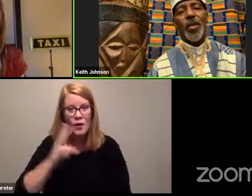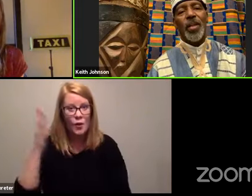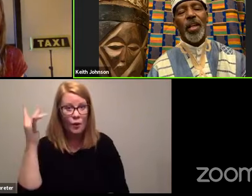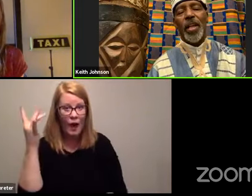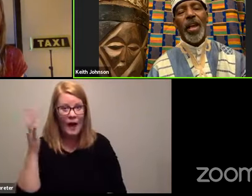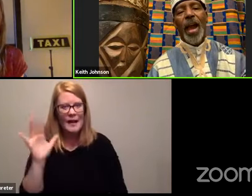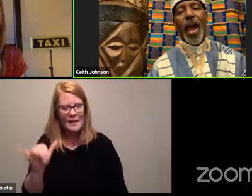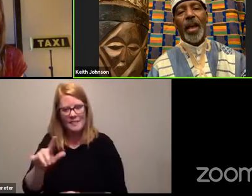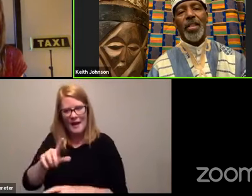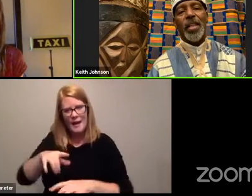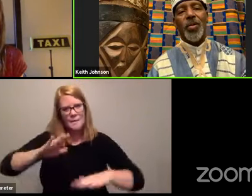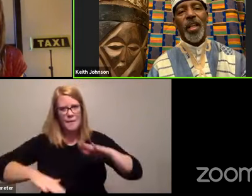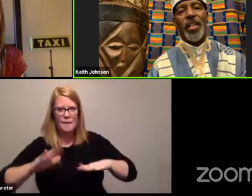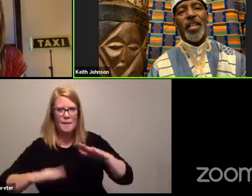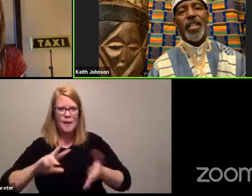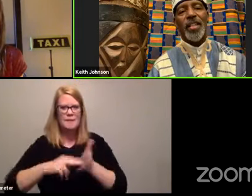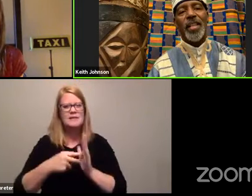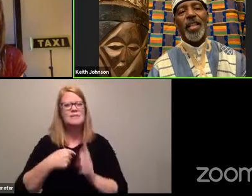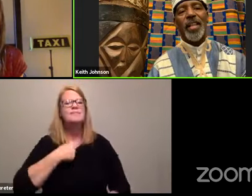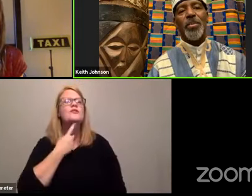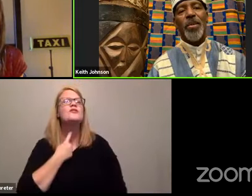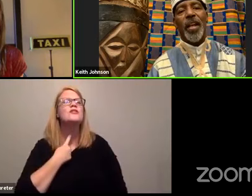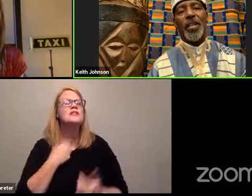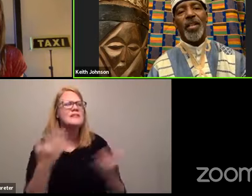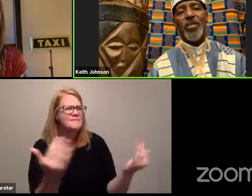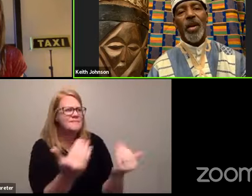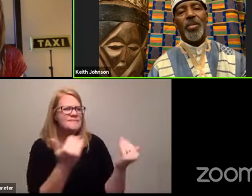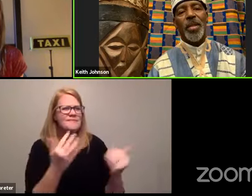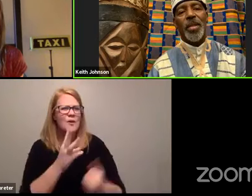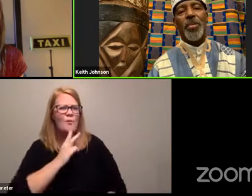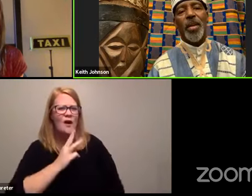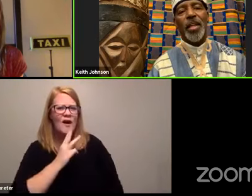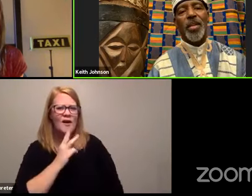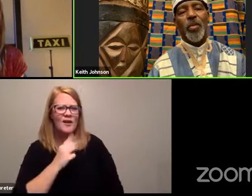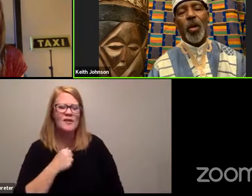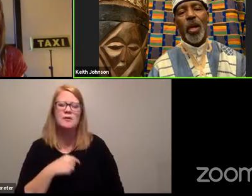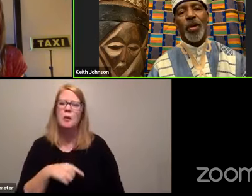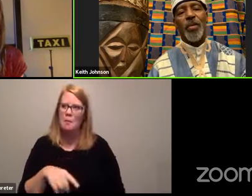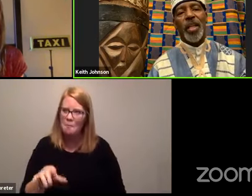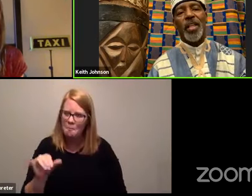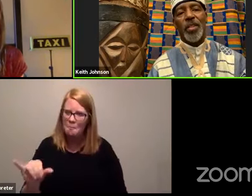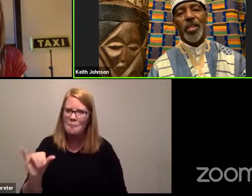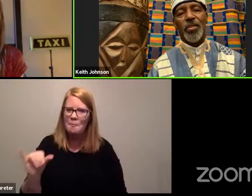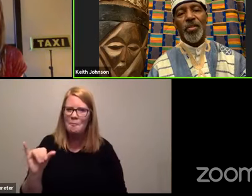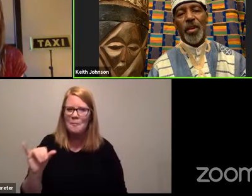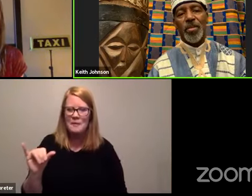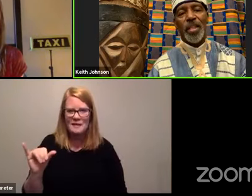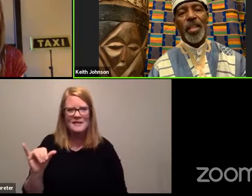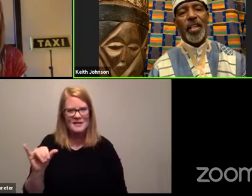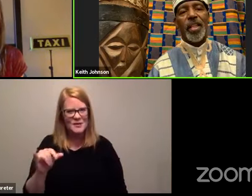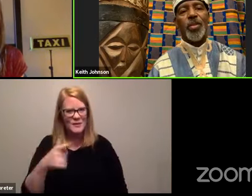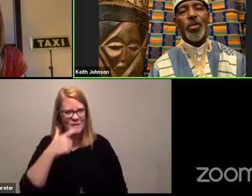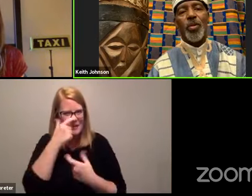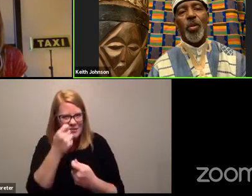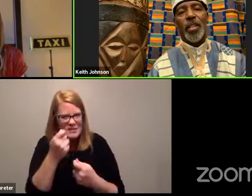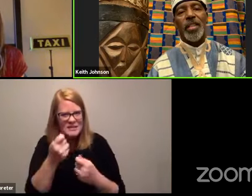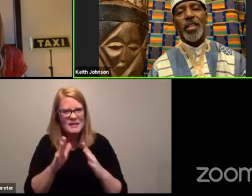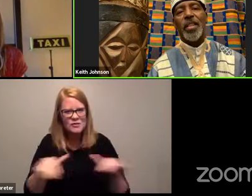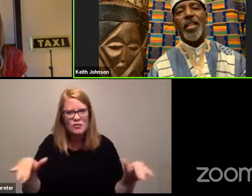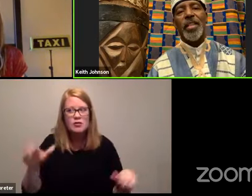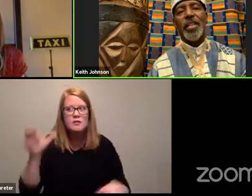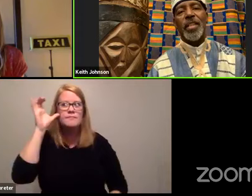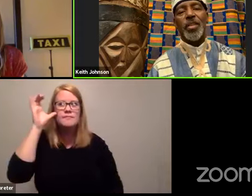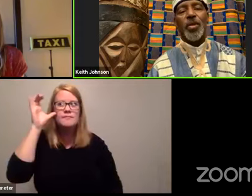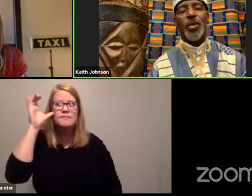So we actually witnessed him playing the drum and then bringing the water, because on the drums, it told them what